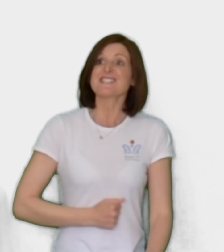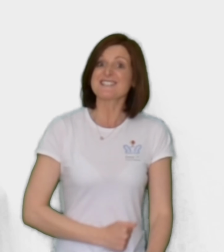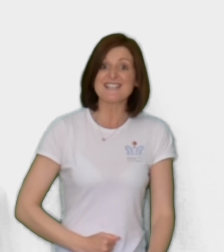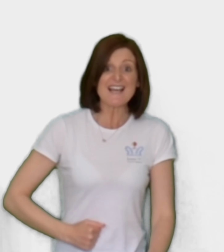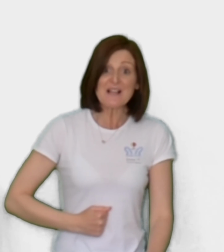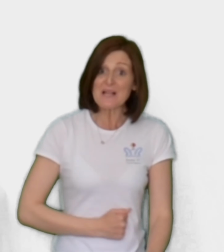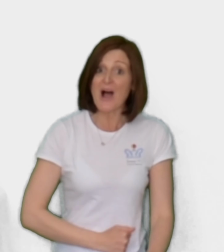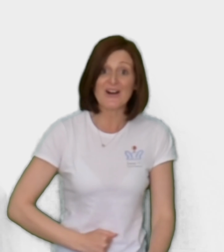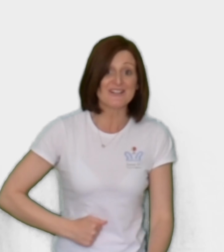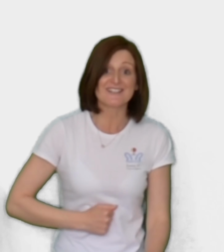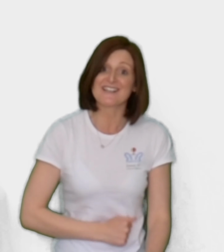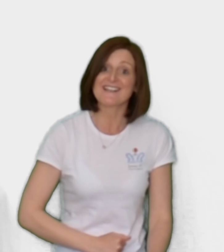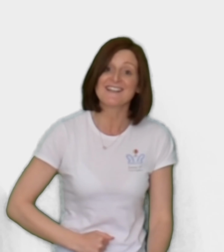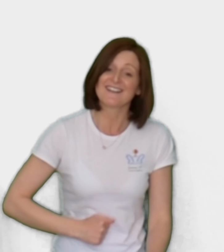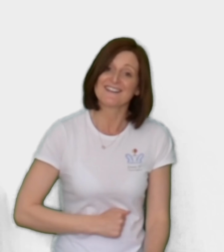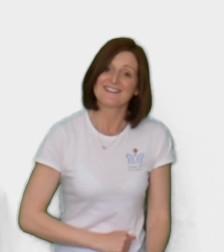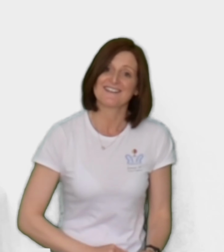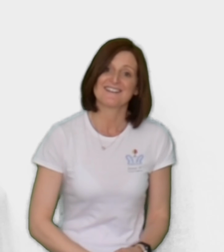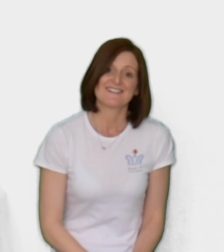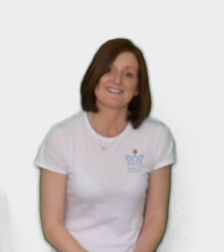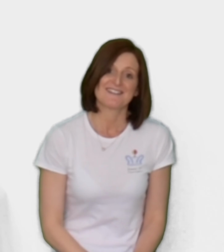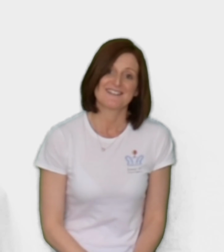was still hungry.